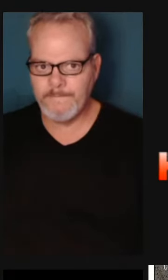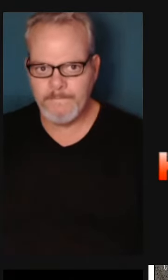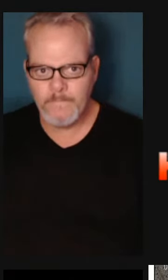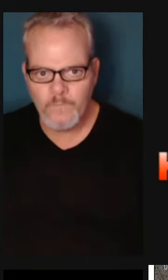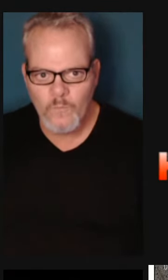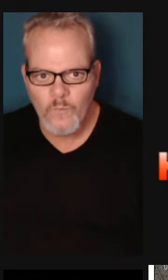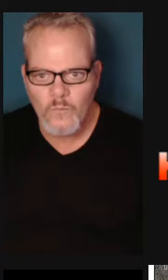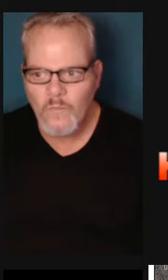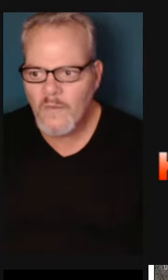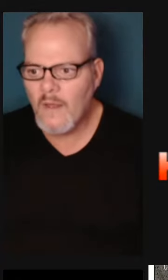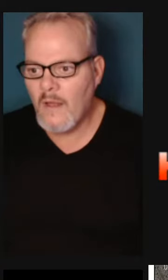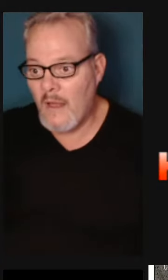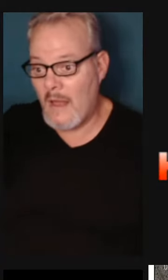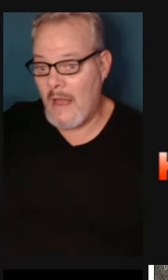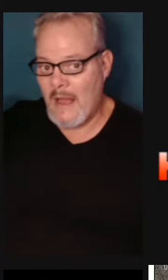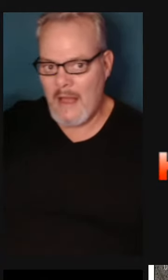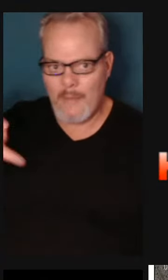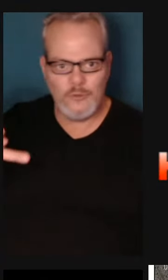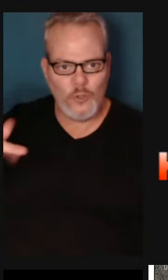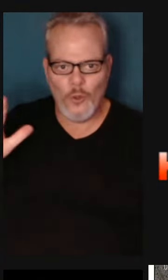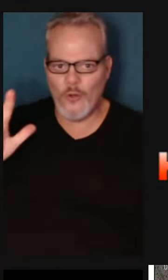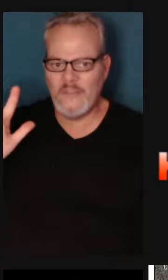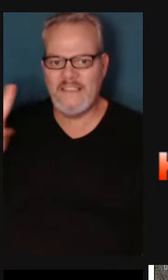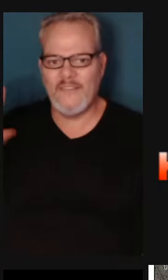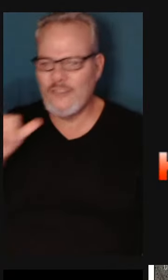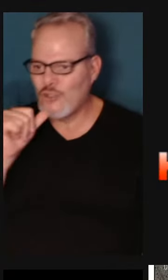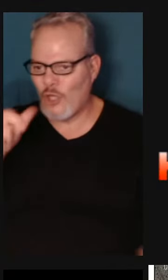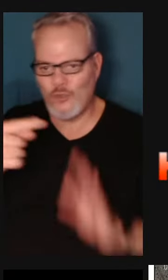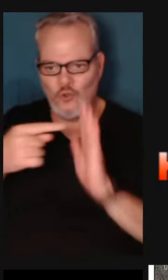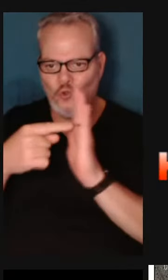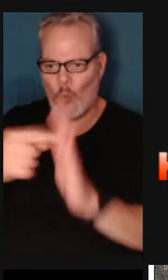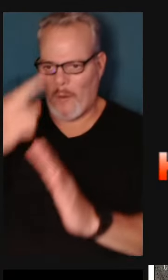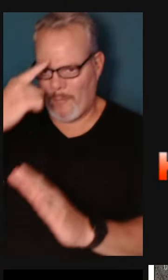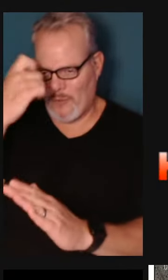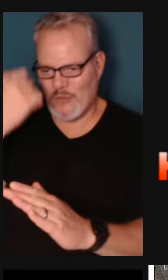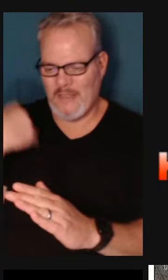episode 37 is not shown because it had minimal growth.